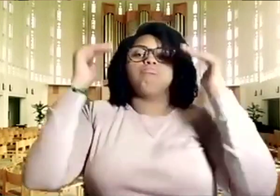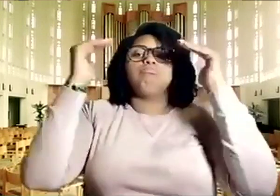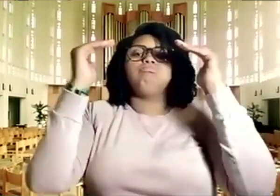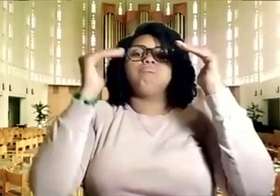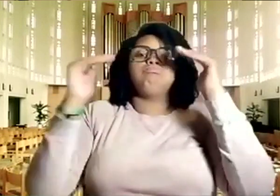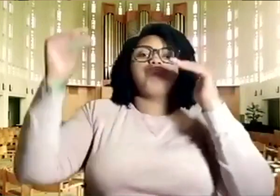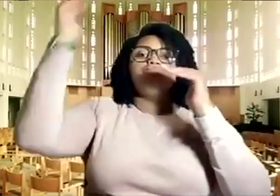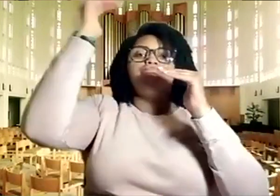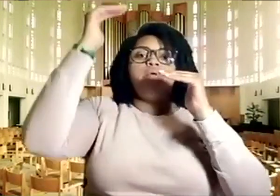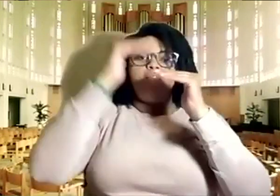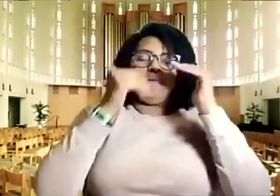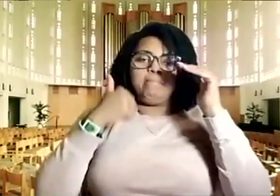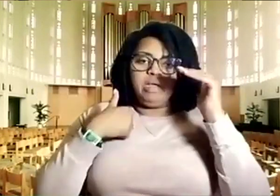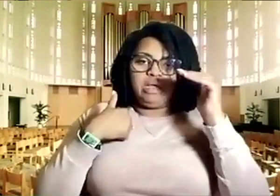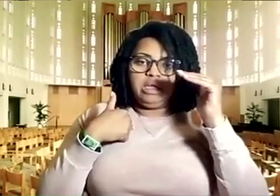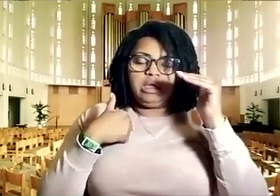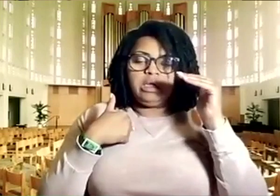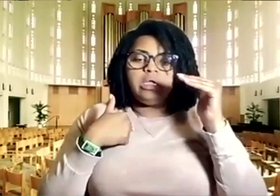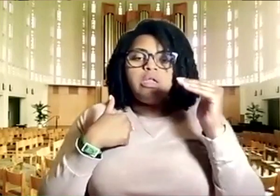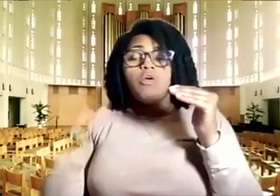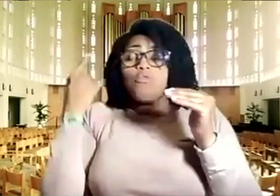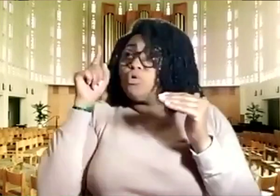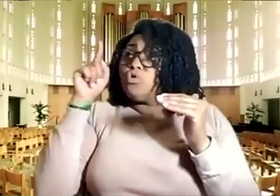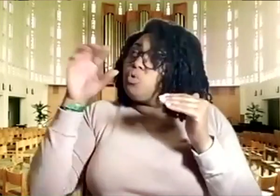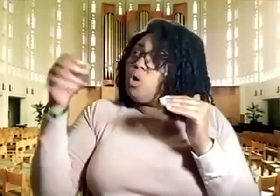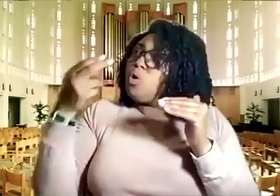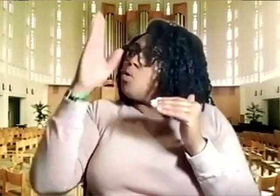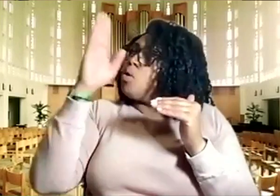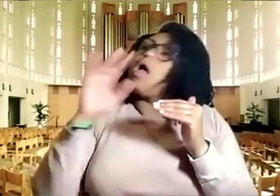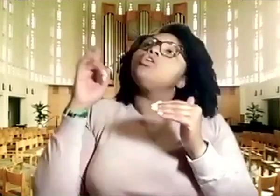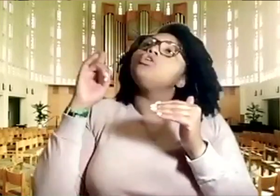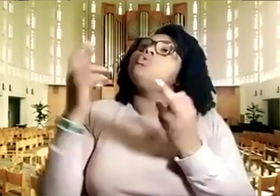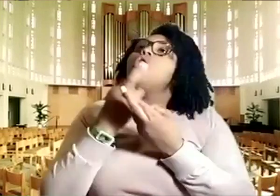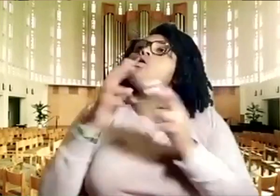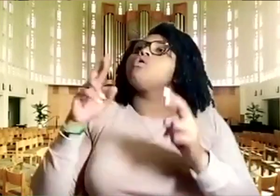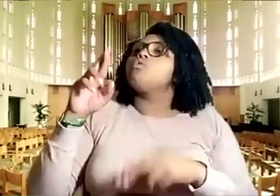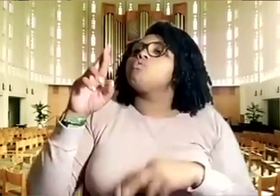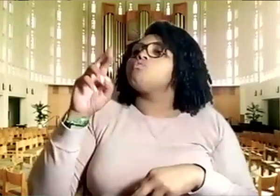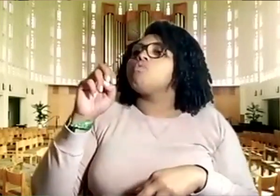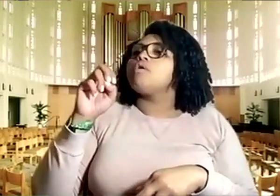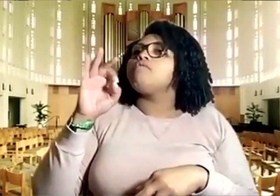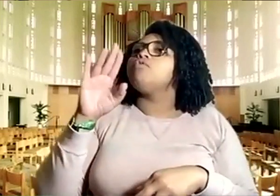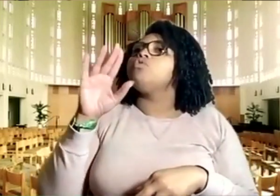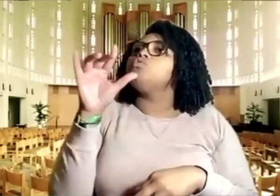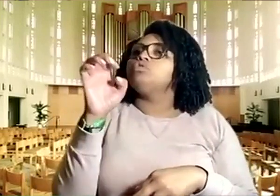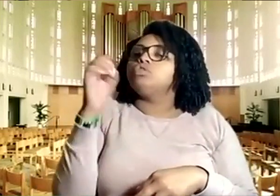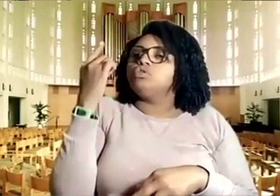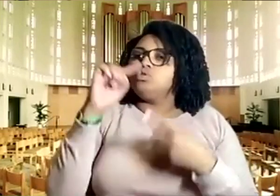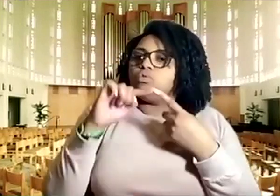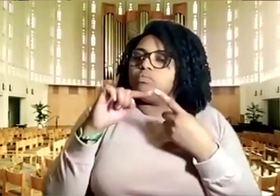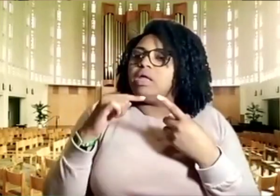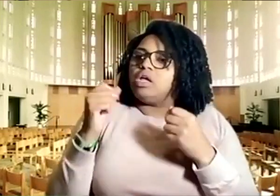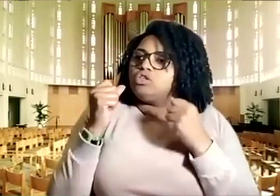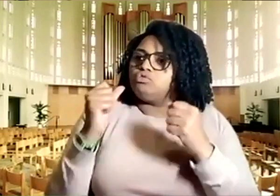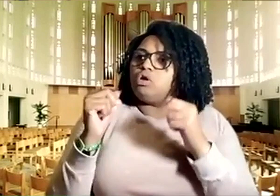For you, O God, are a refuge to me, a strong tower against the enemy.